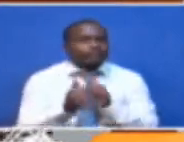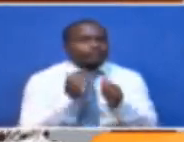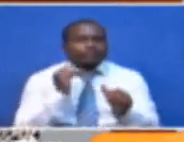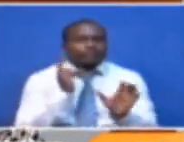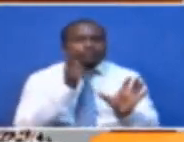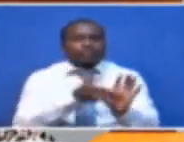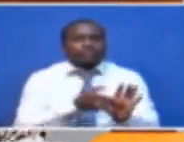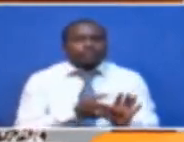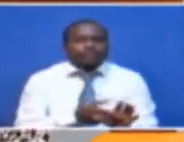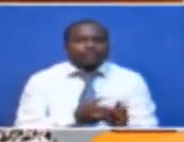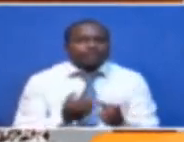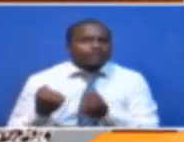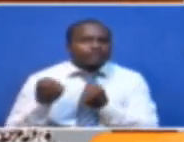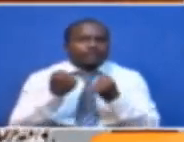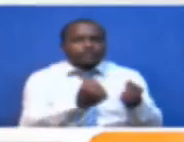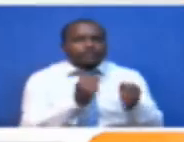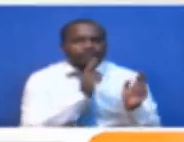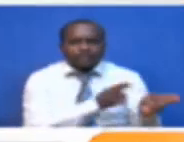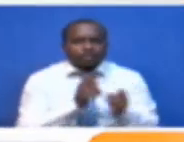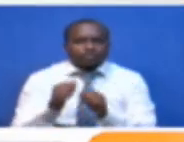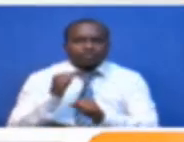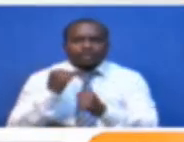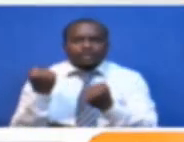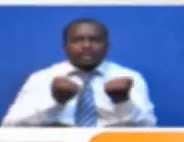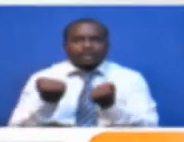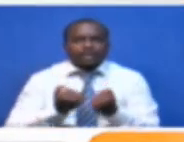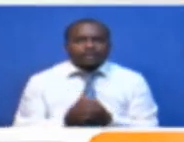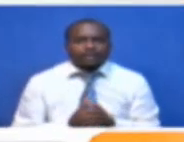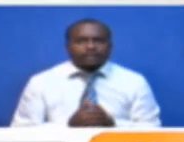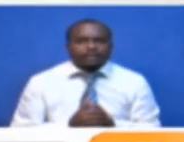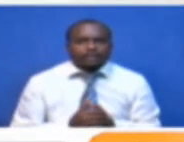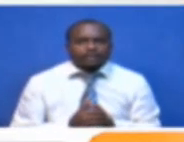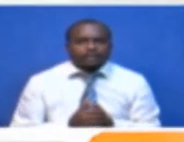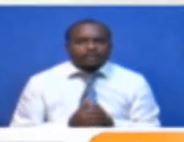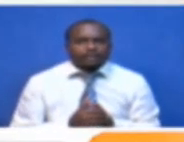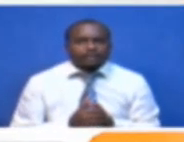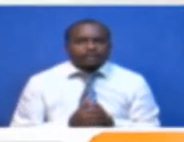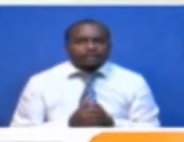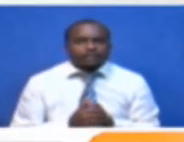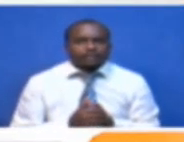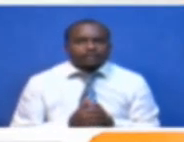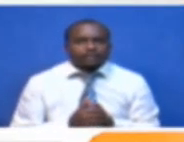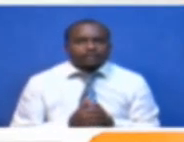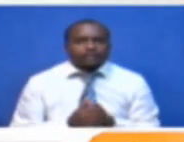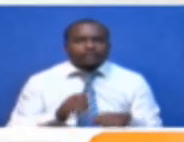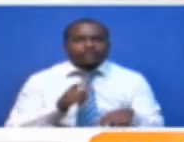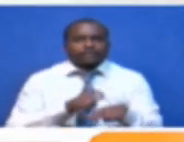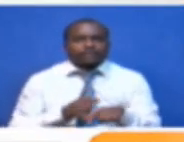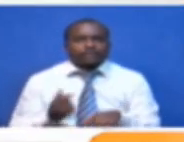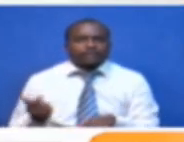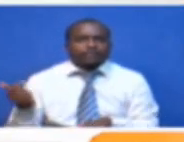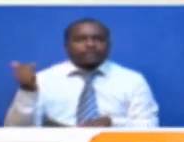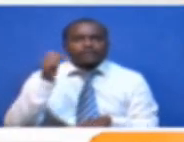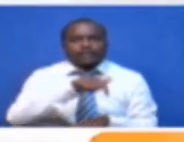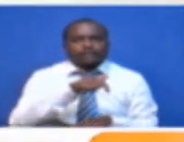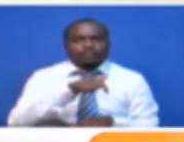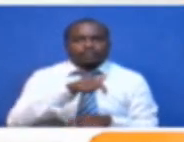drove in his normal car. Come on. Yes. To Nairobi. To Nairobi. And when he came here, he went around to check the